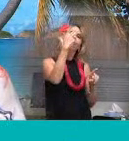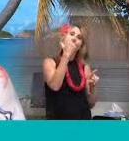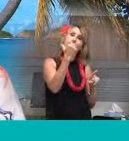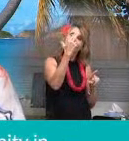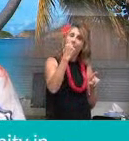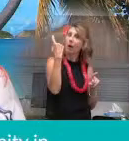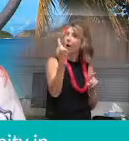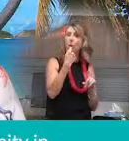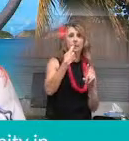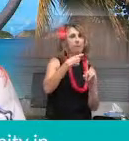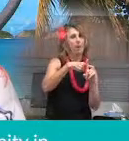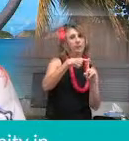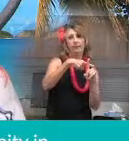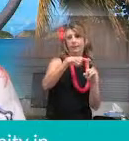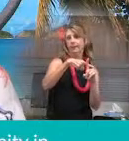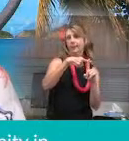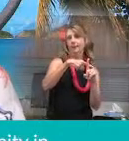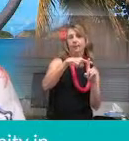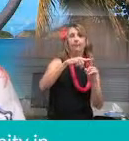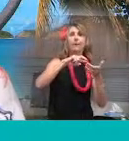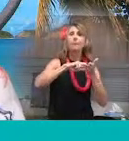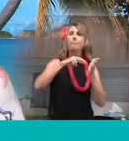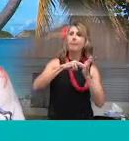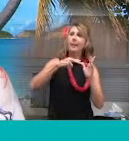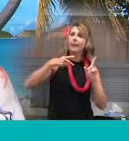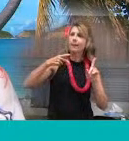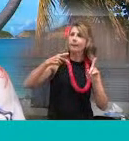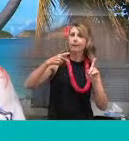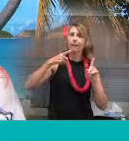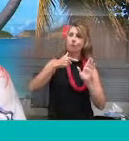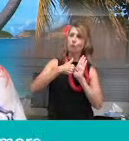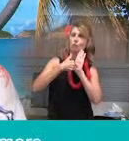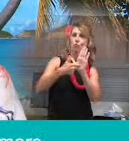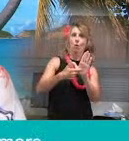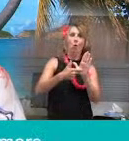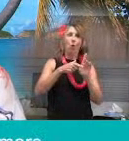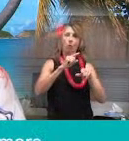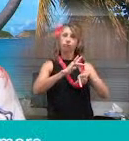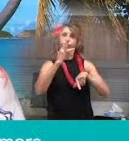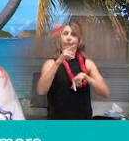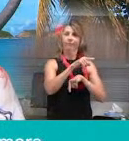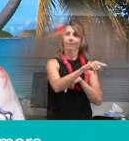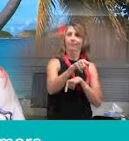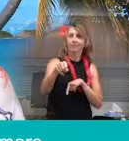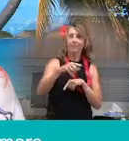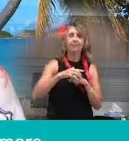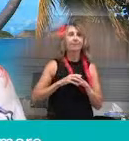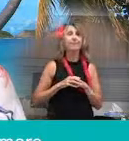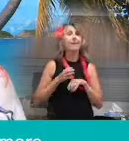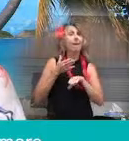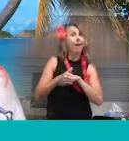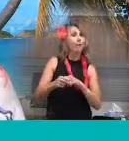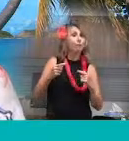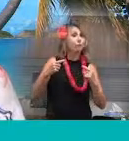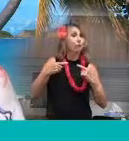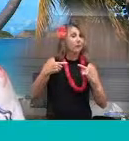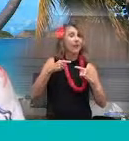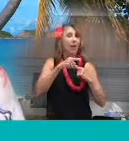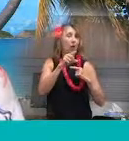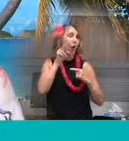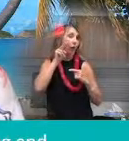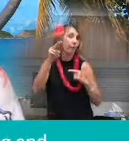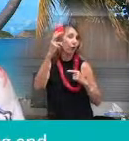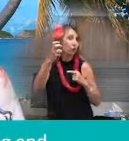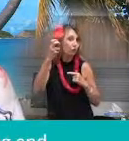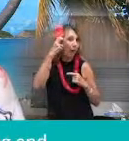positive side brightened any school community in which she worked. Her bucket list includes travel, more time at the